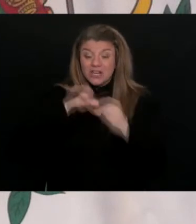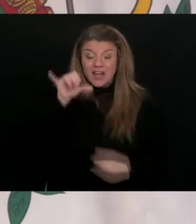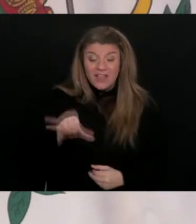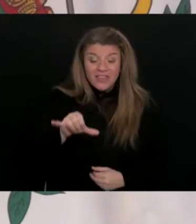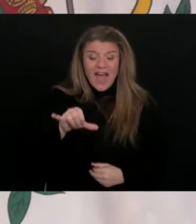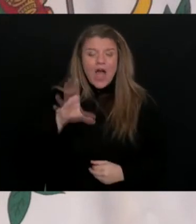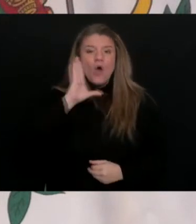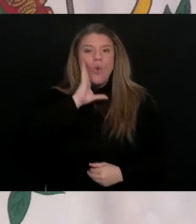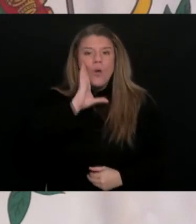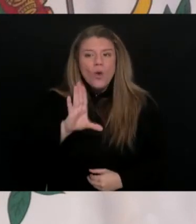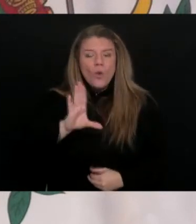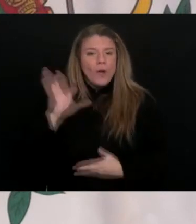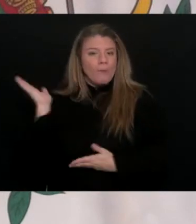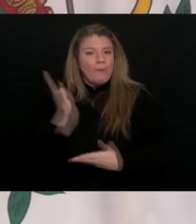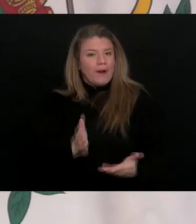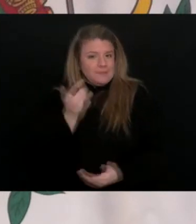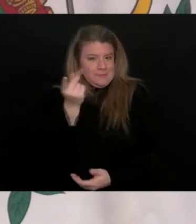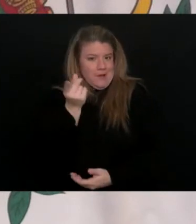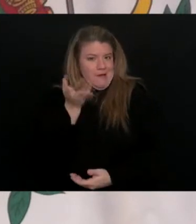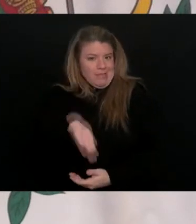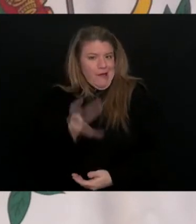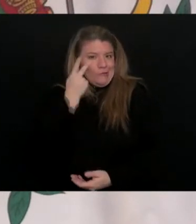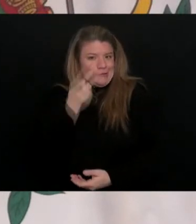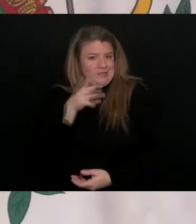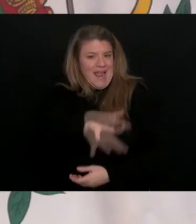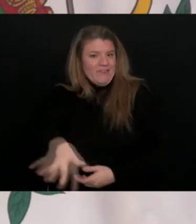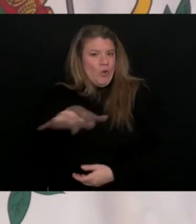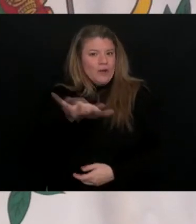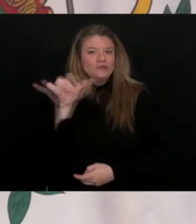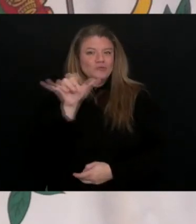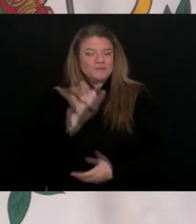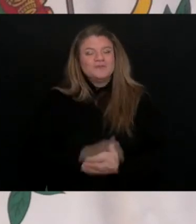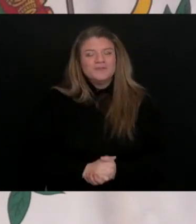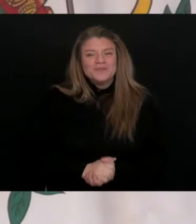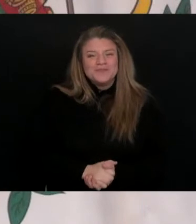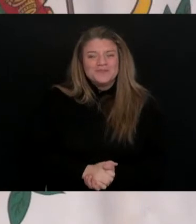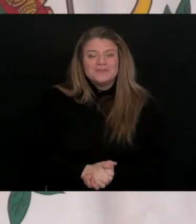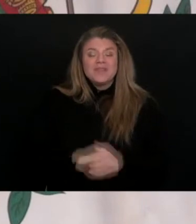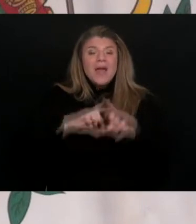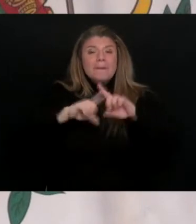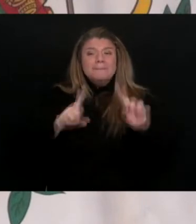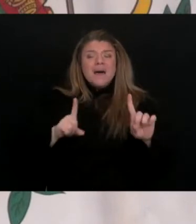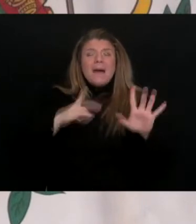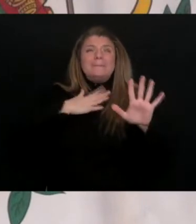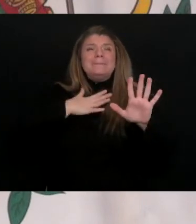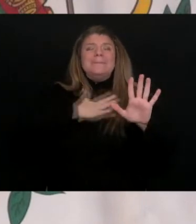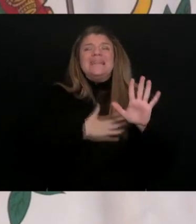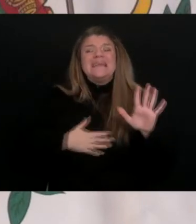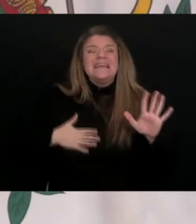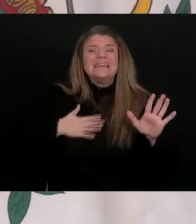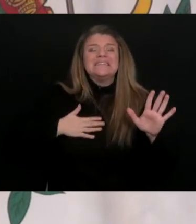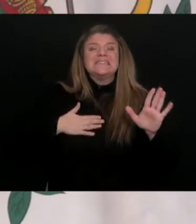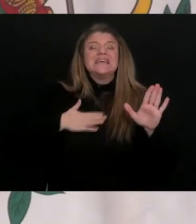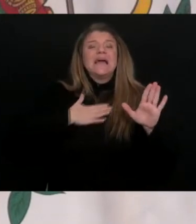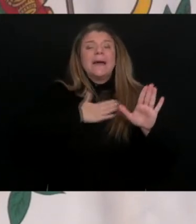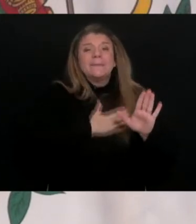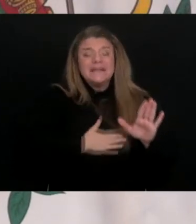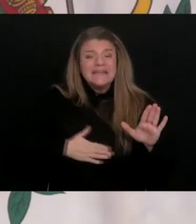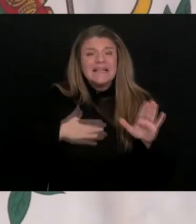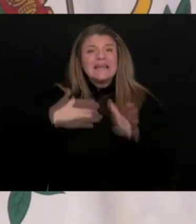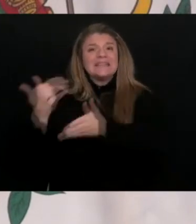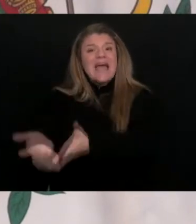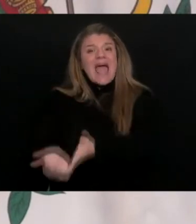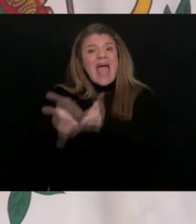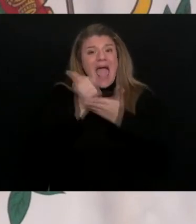we'll bring Baby Dog there to see everybody as well. But just please help us get